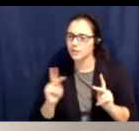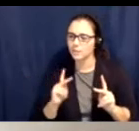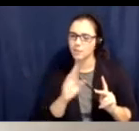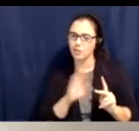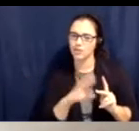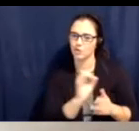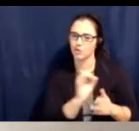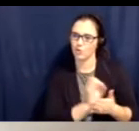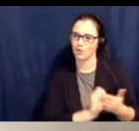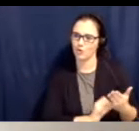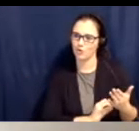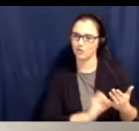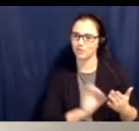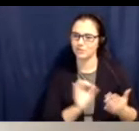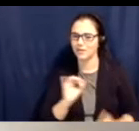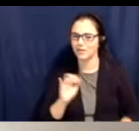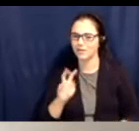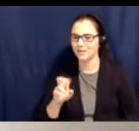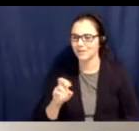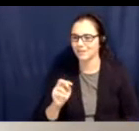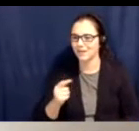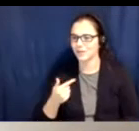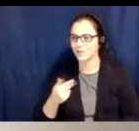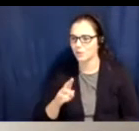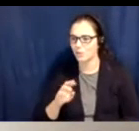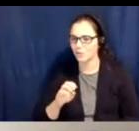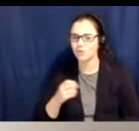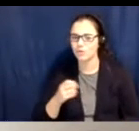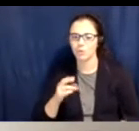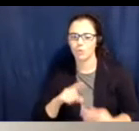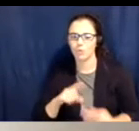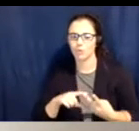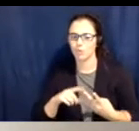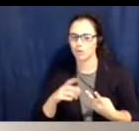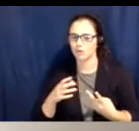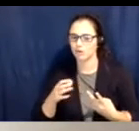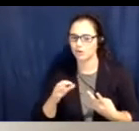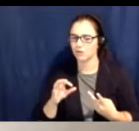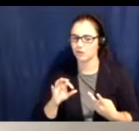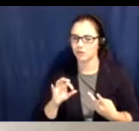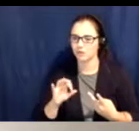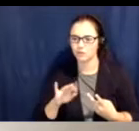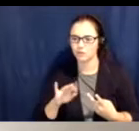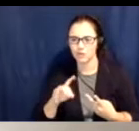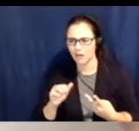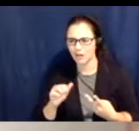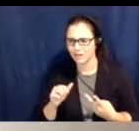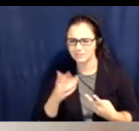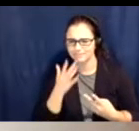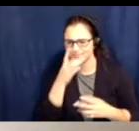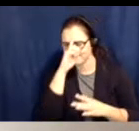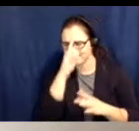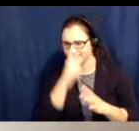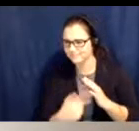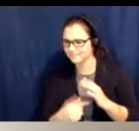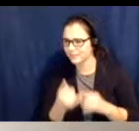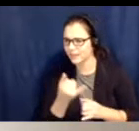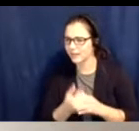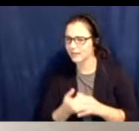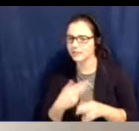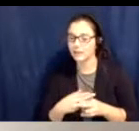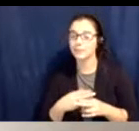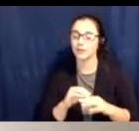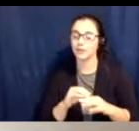artworks, like a Van Gogh or um, Frida, whose last name I can't remember at the moment, and making it